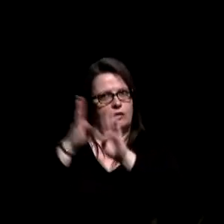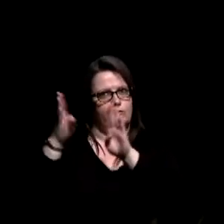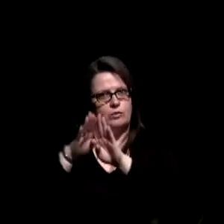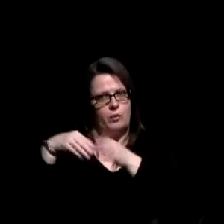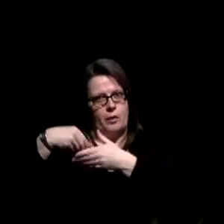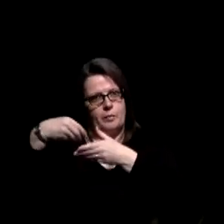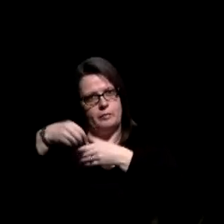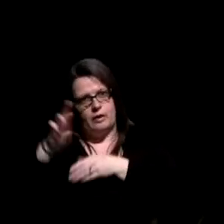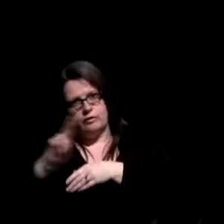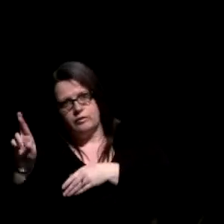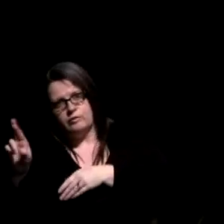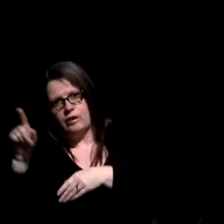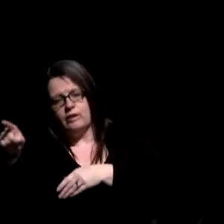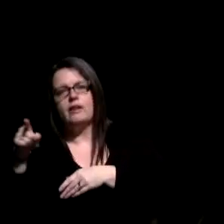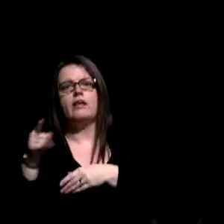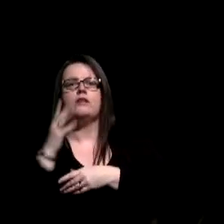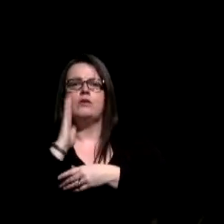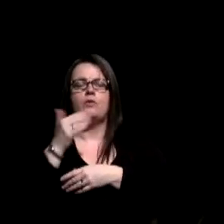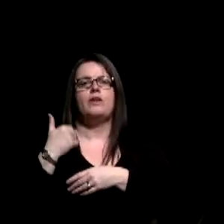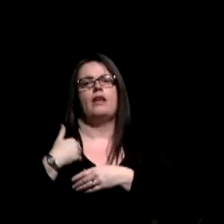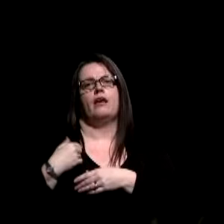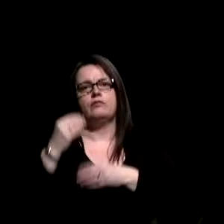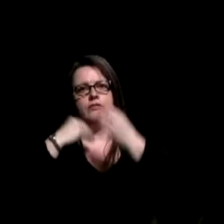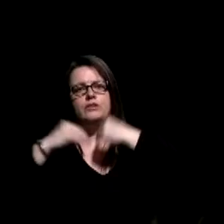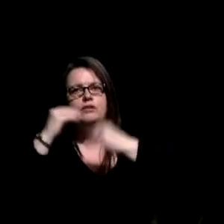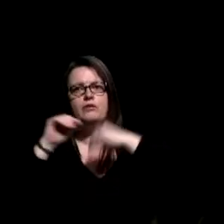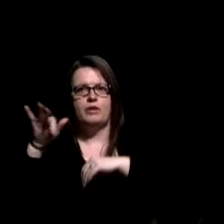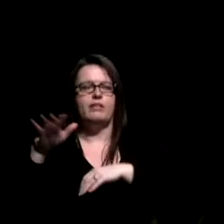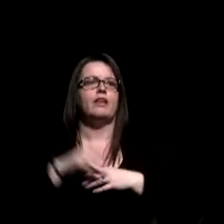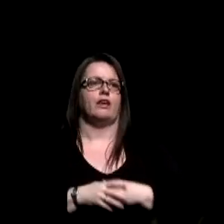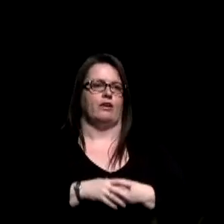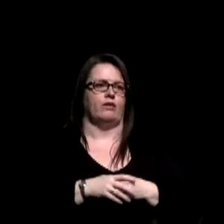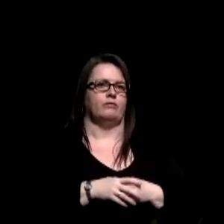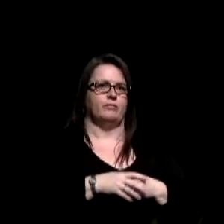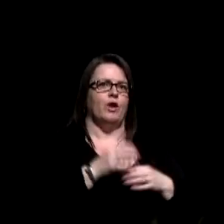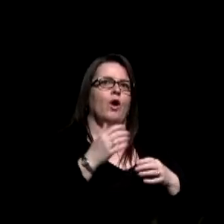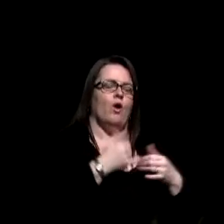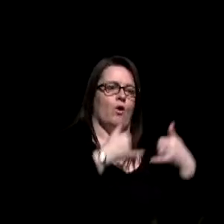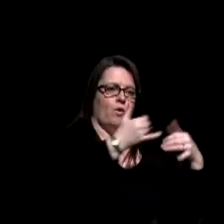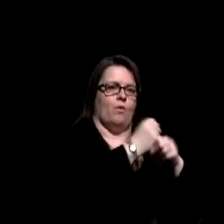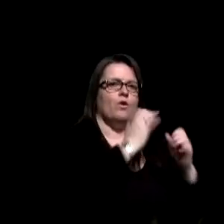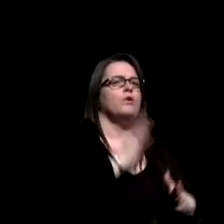right, and our recipients will join you shortly. While the guests are exiting,